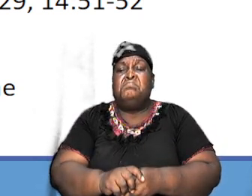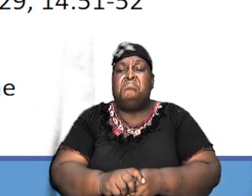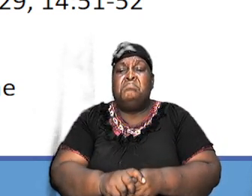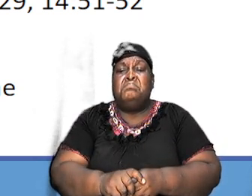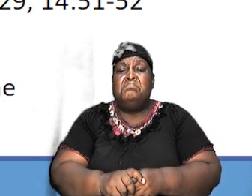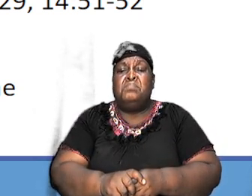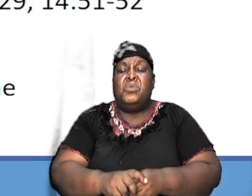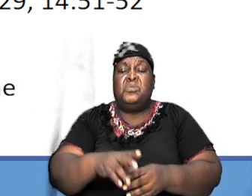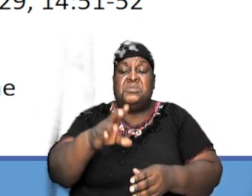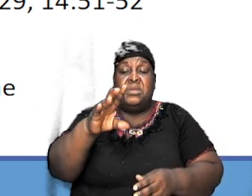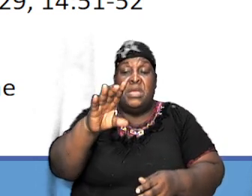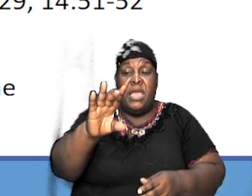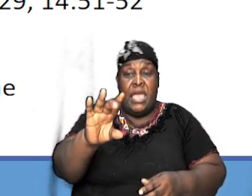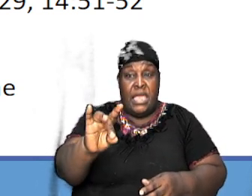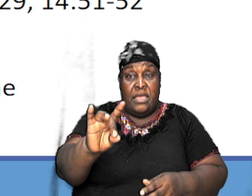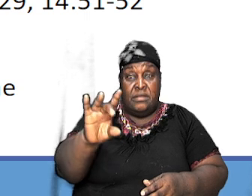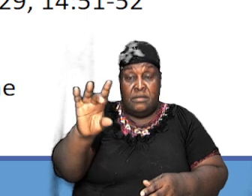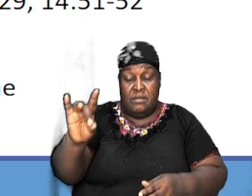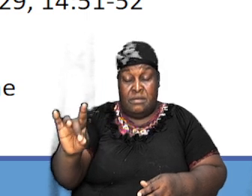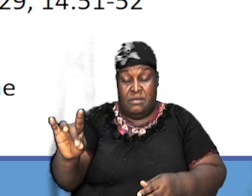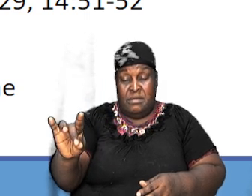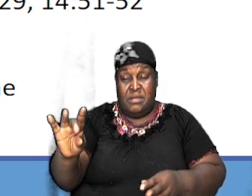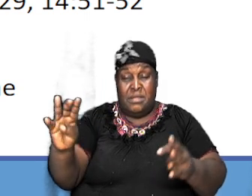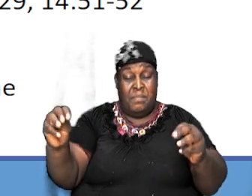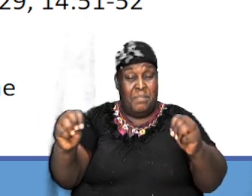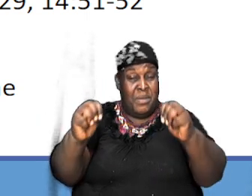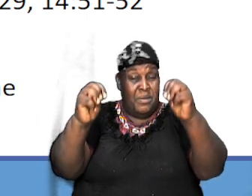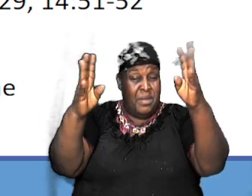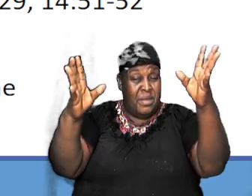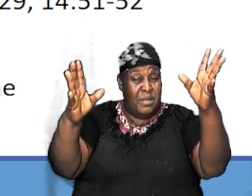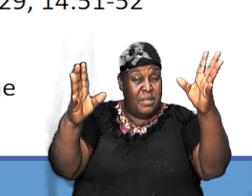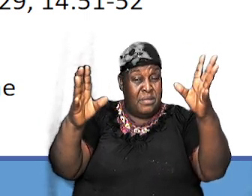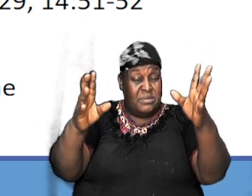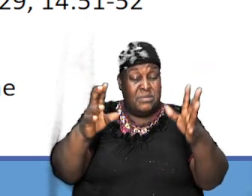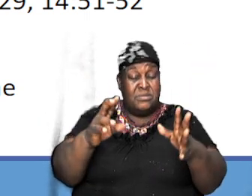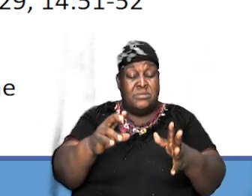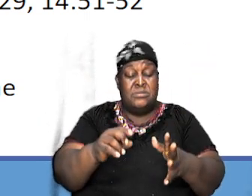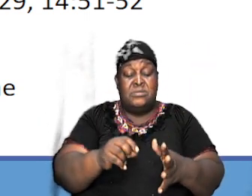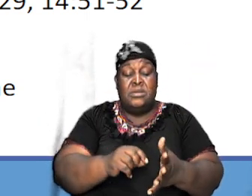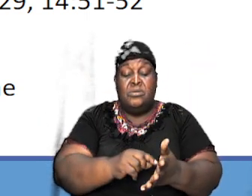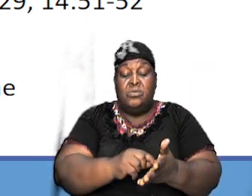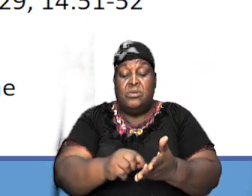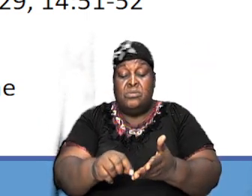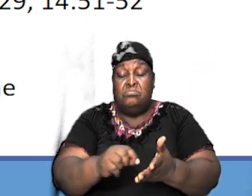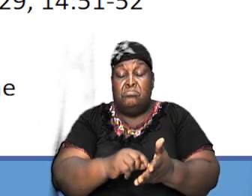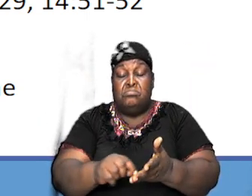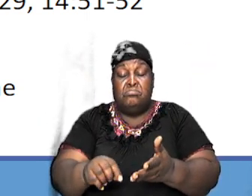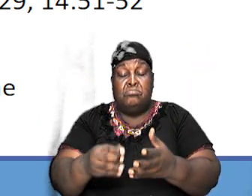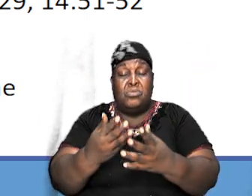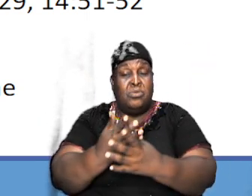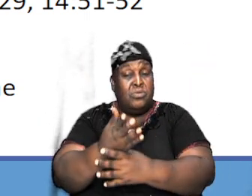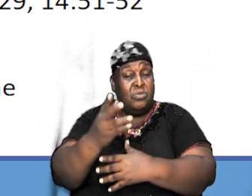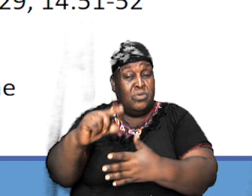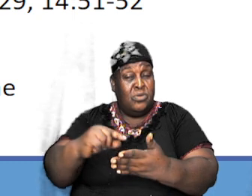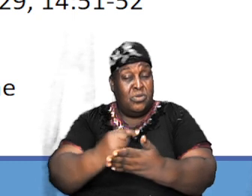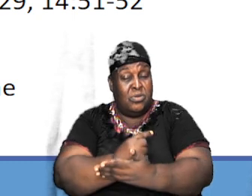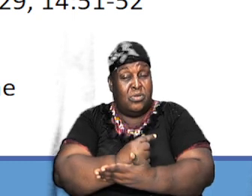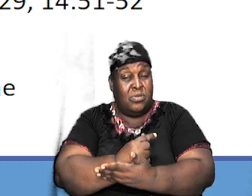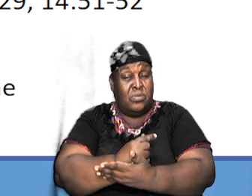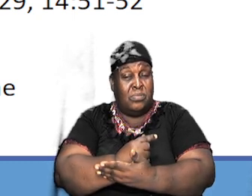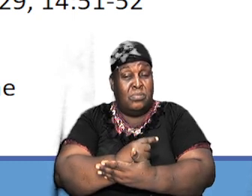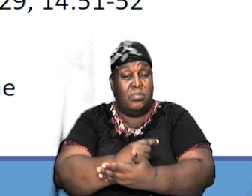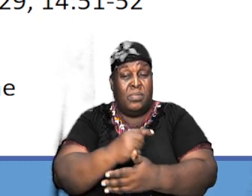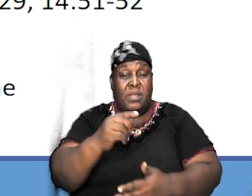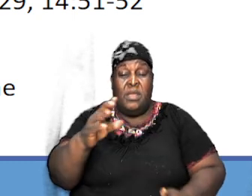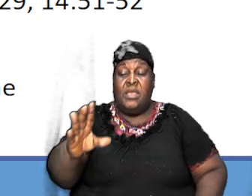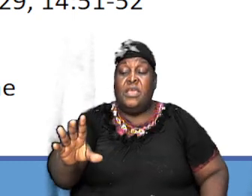actually 88 incidences that are recorded throughout the gospel. And we can